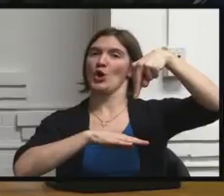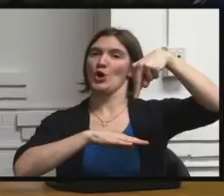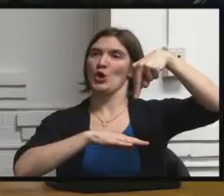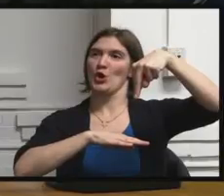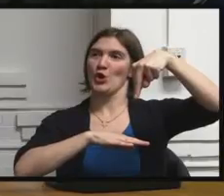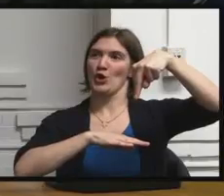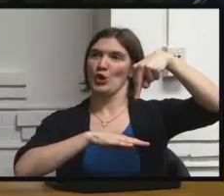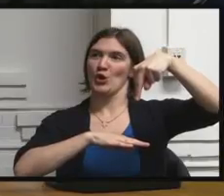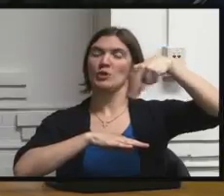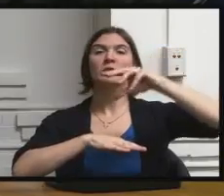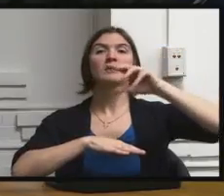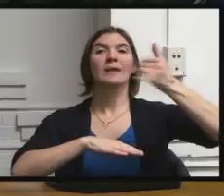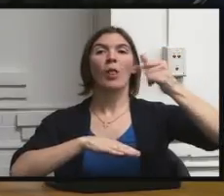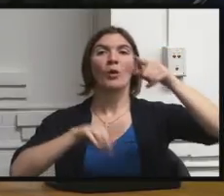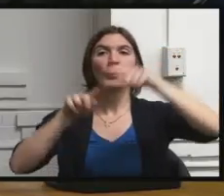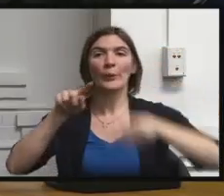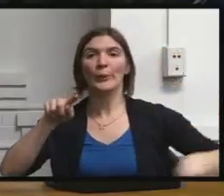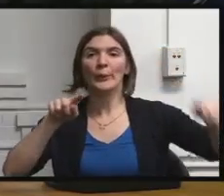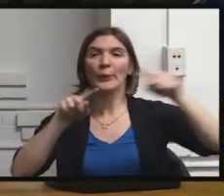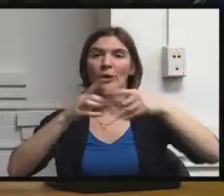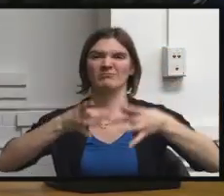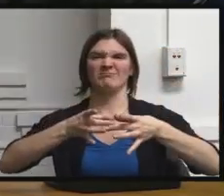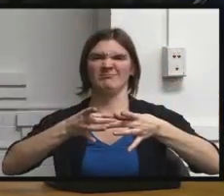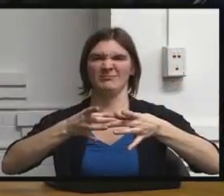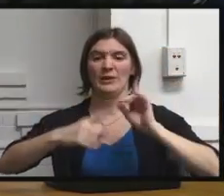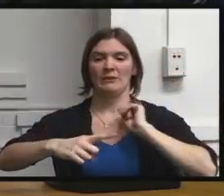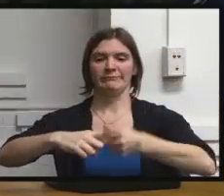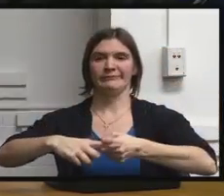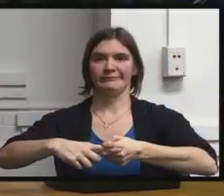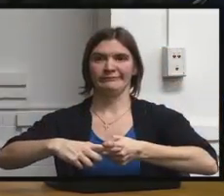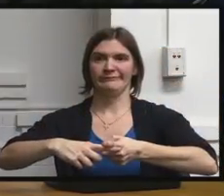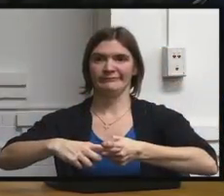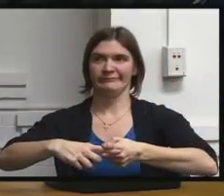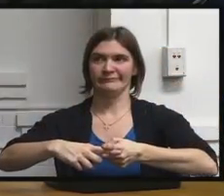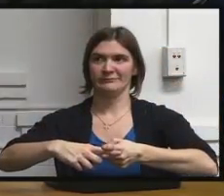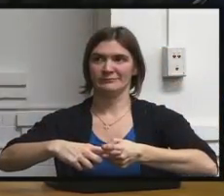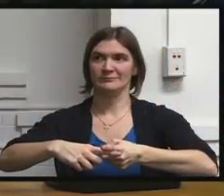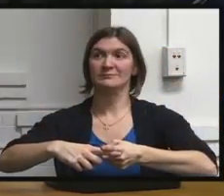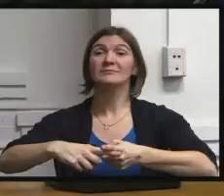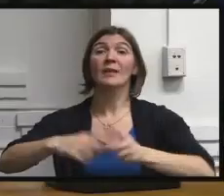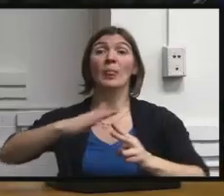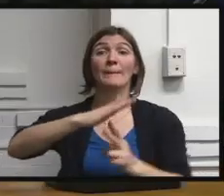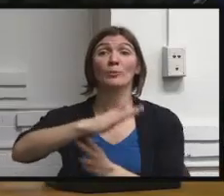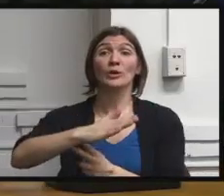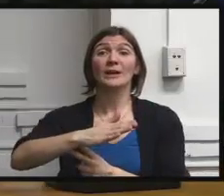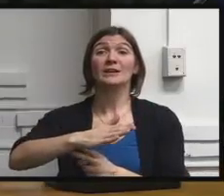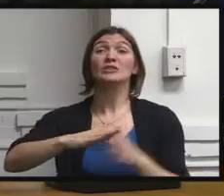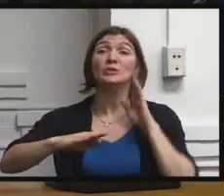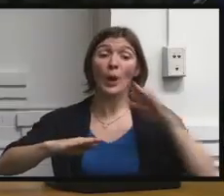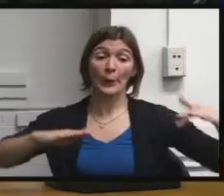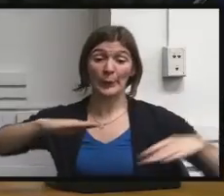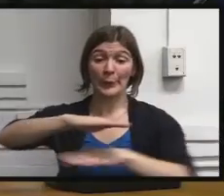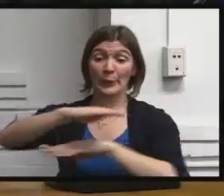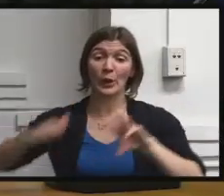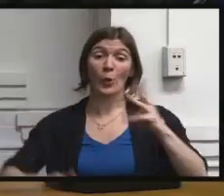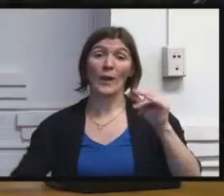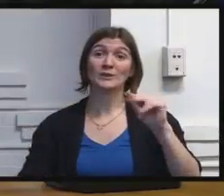down. Again, here's Elliott Street. It's kind of located between two intersections. It is located over Whetstone Brook.